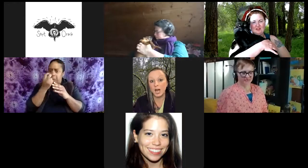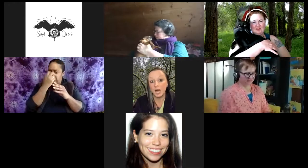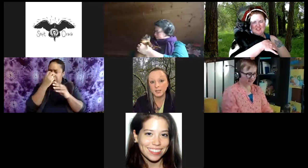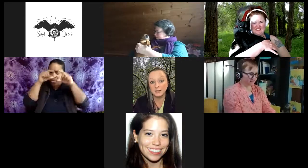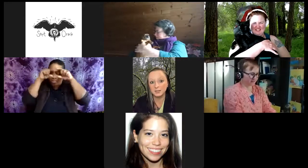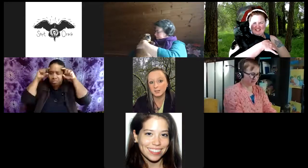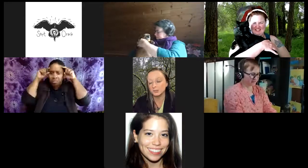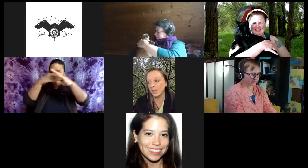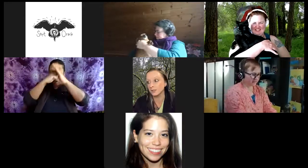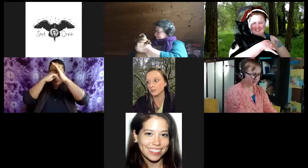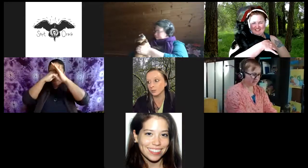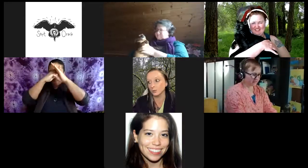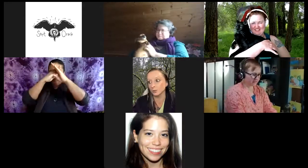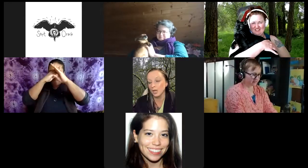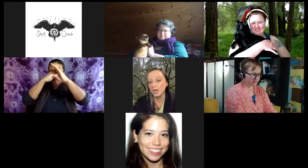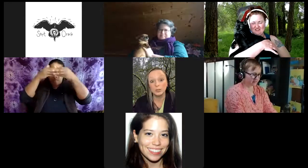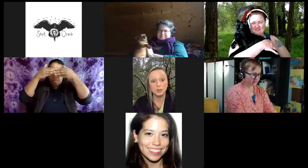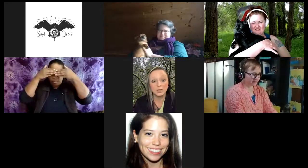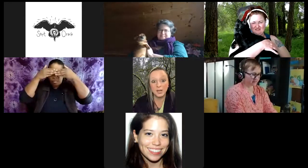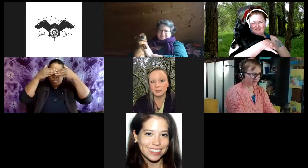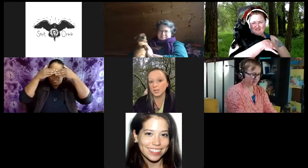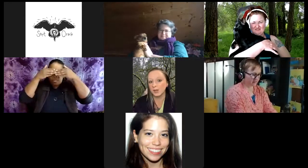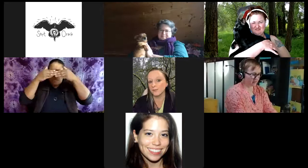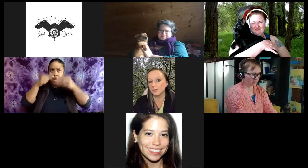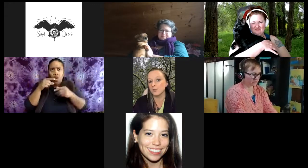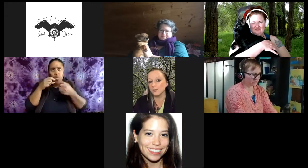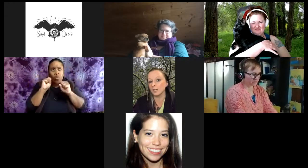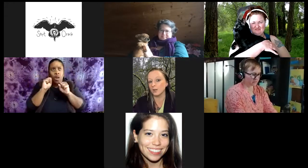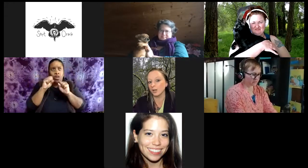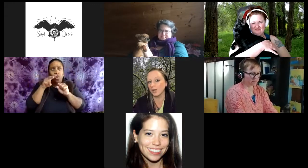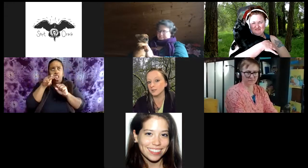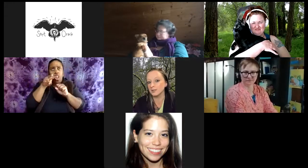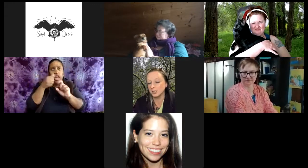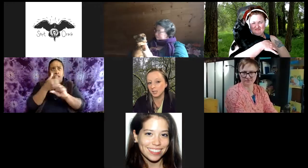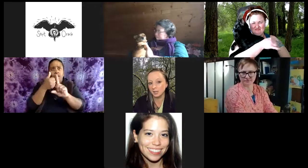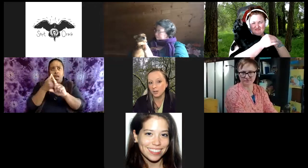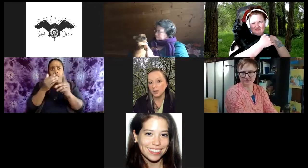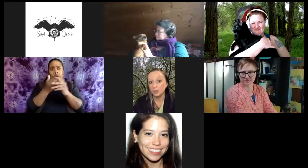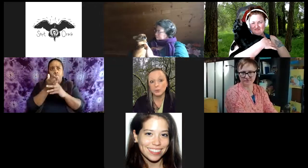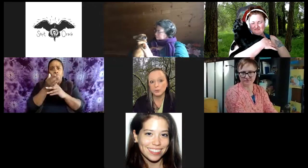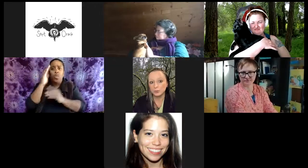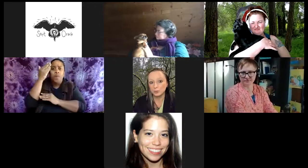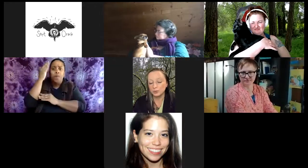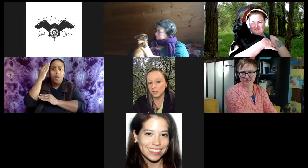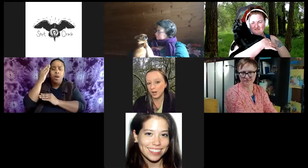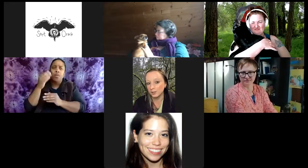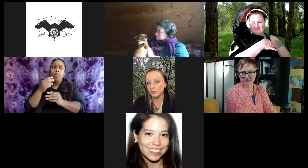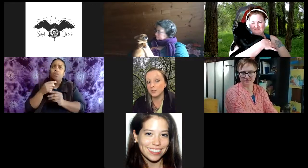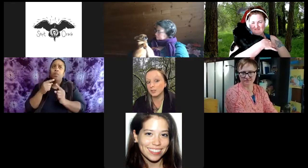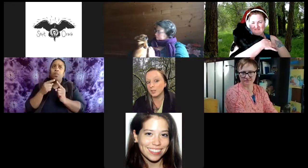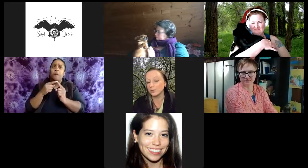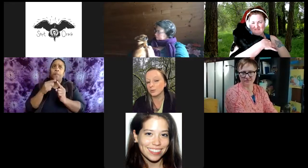own eyes as you look at yourself through the mirror and seeing who you truly are